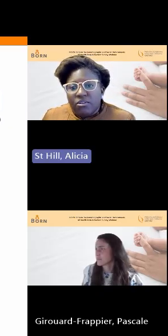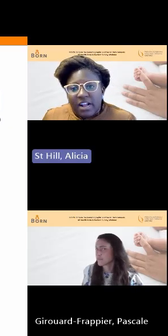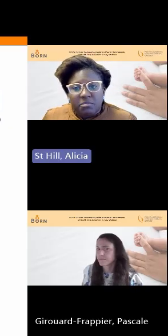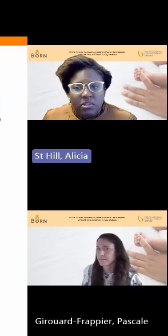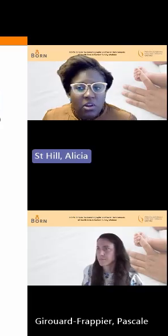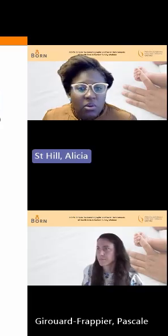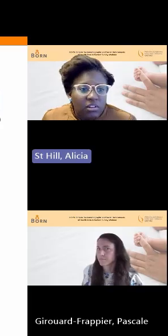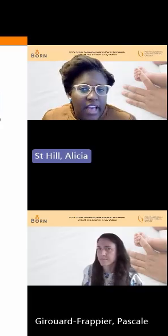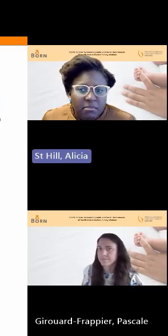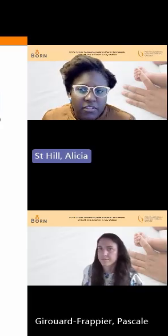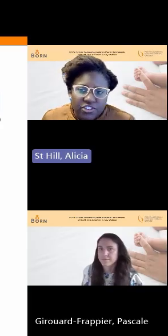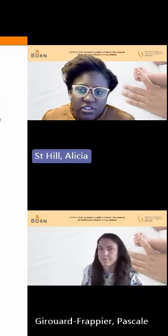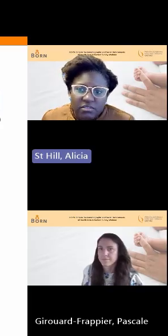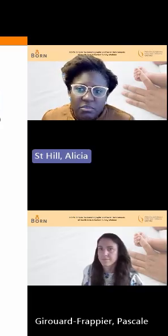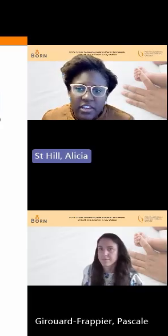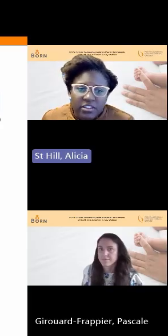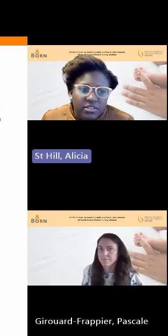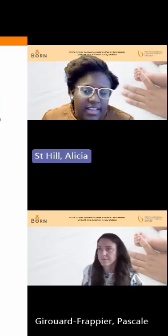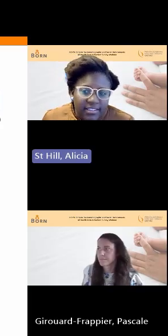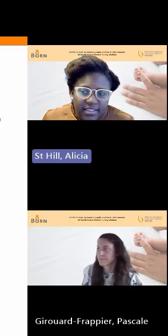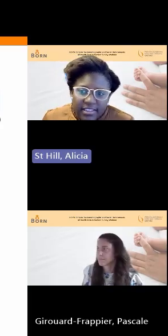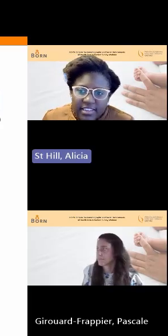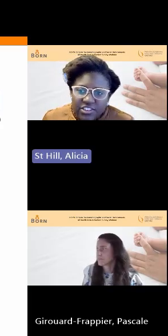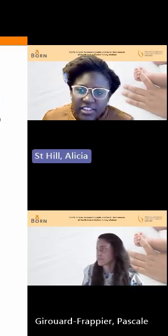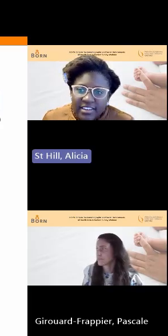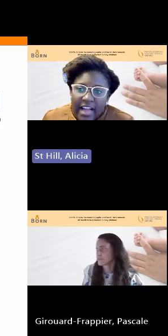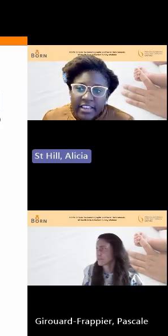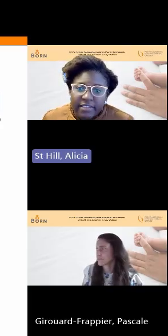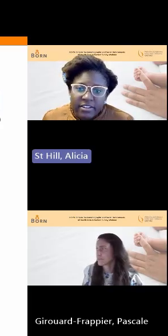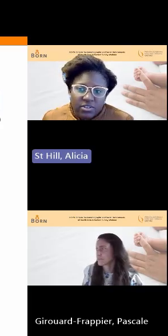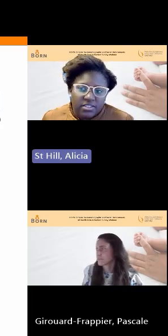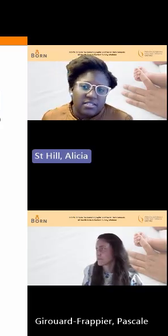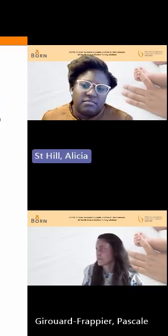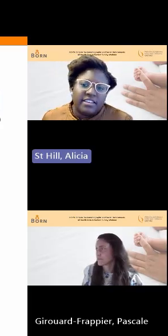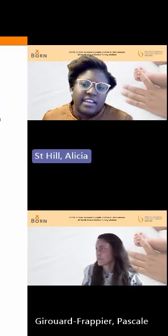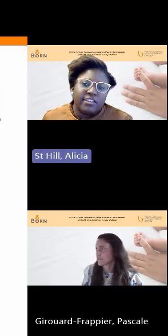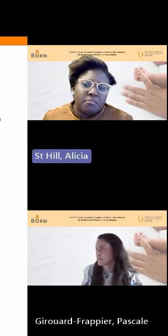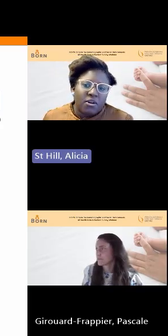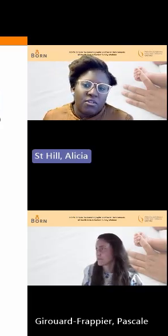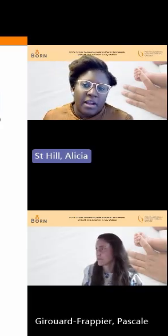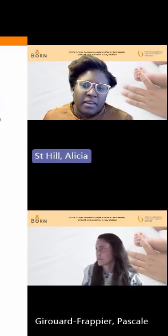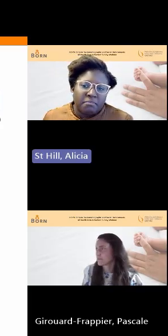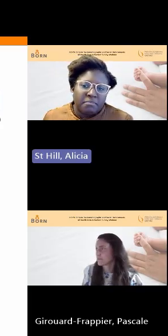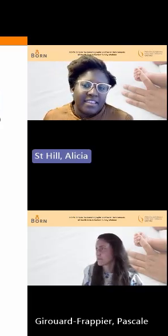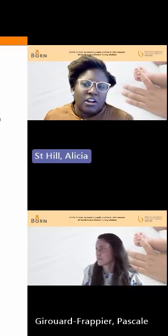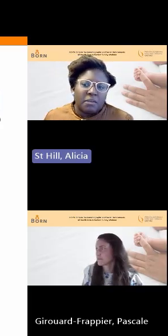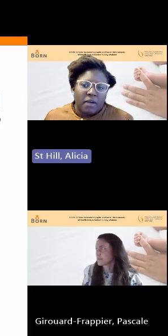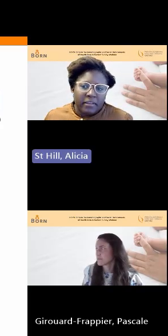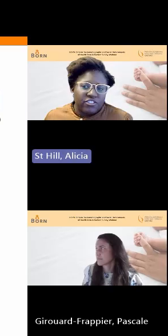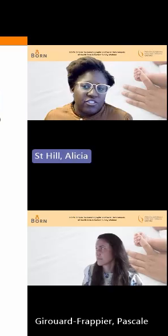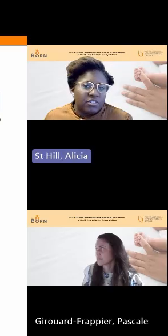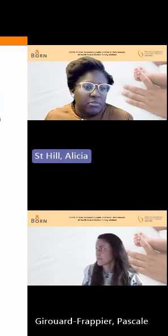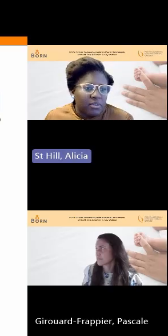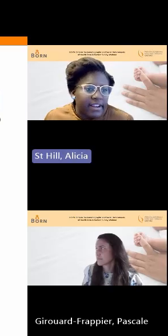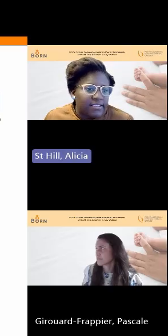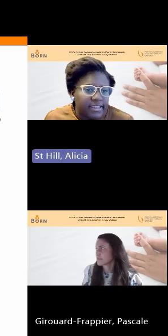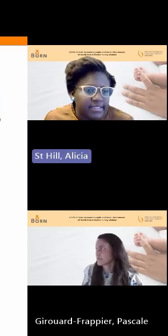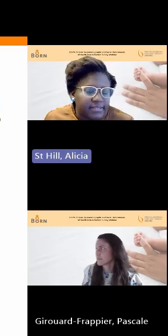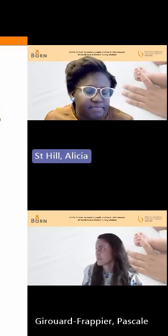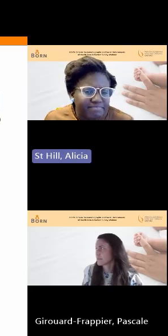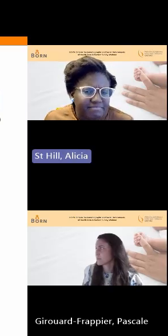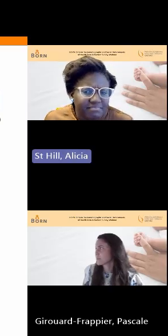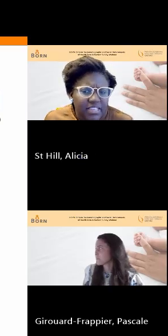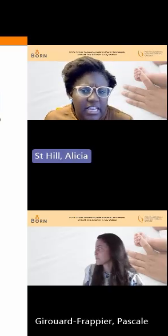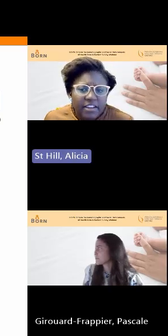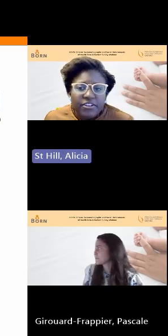For programs, both local and provincial, we can use SD and SDH data to allocate resources and tailor our programming based on our populations who come to our care